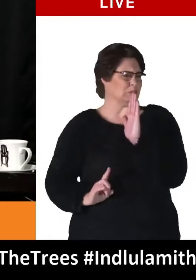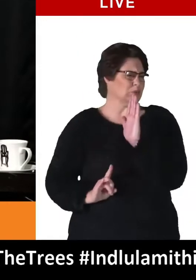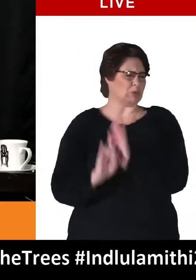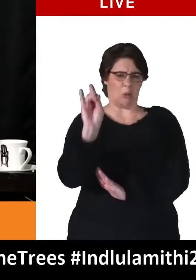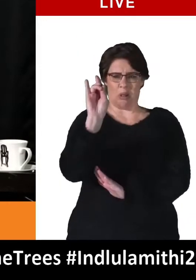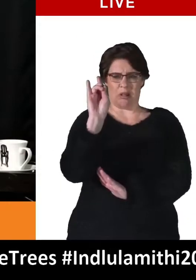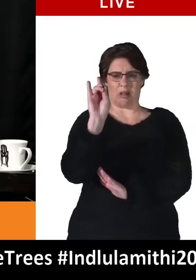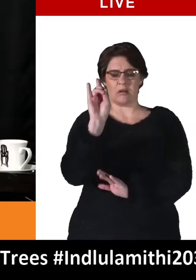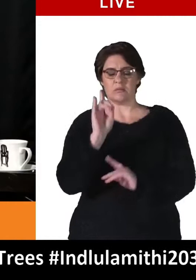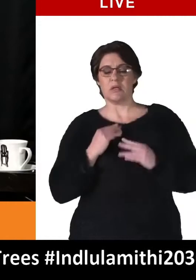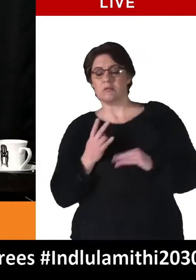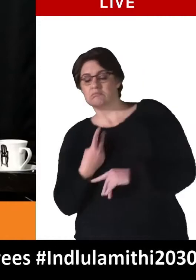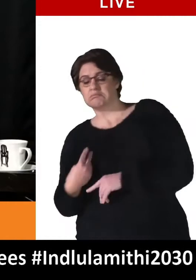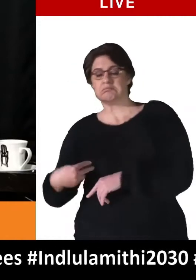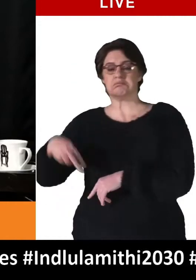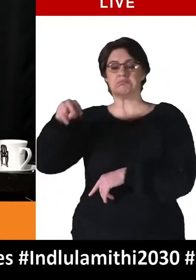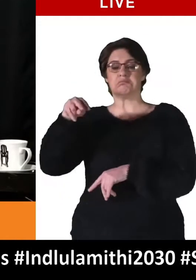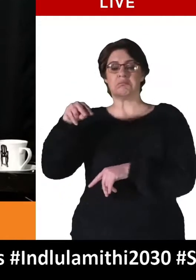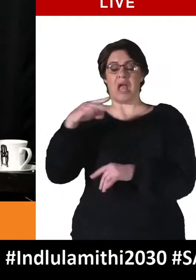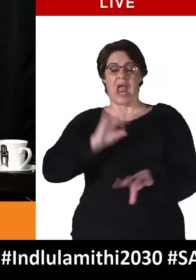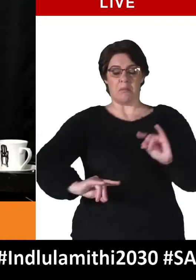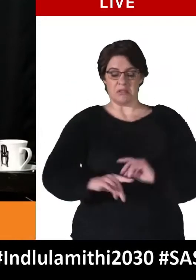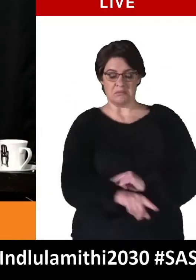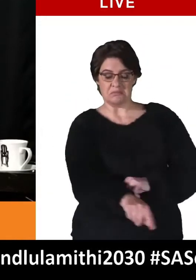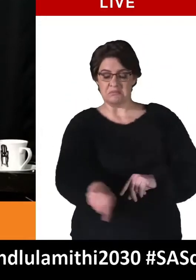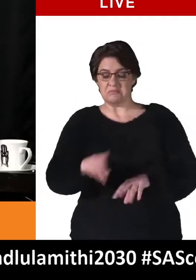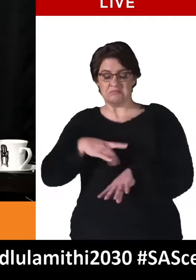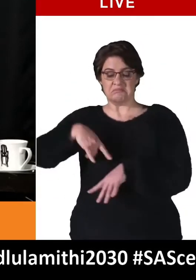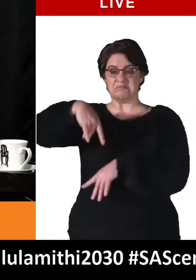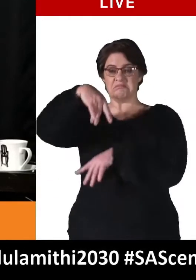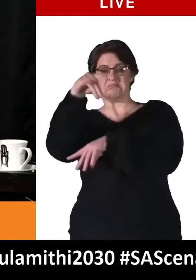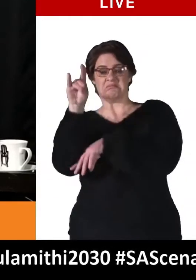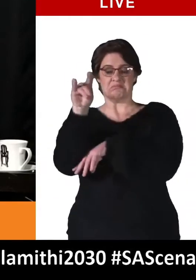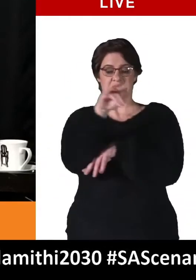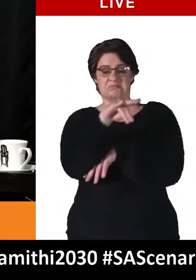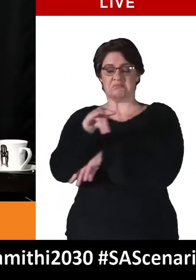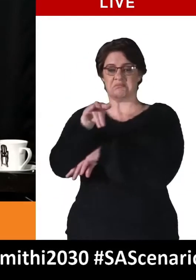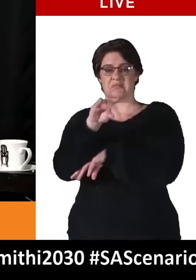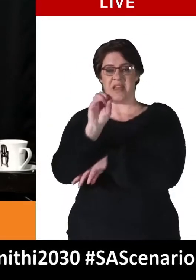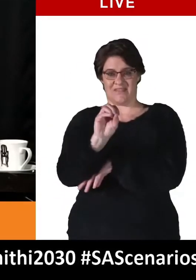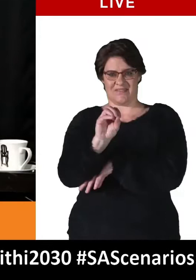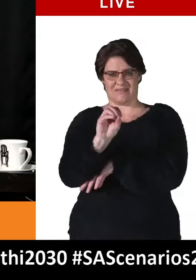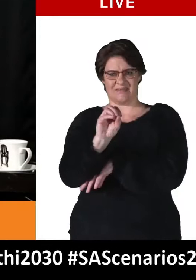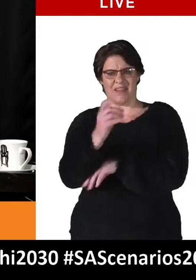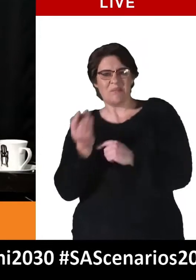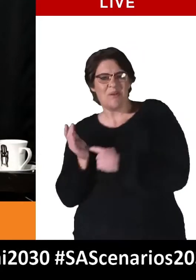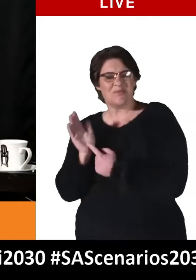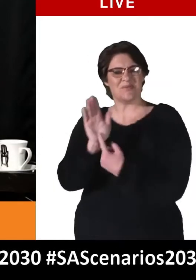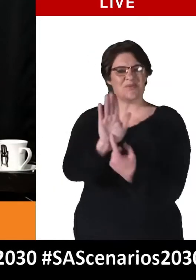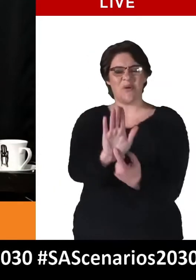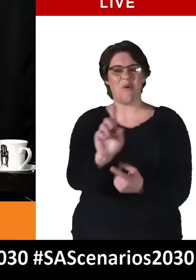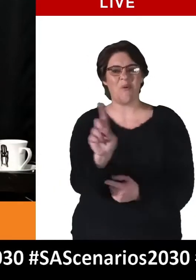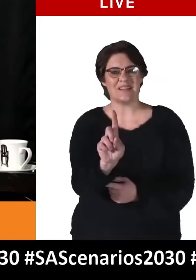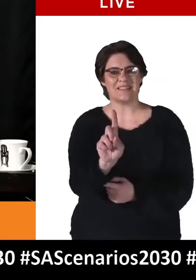It stands heads and shoulders above the rest of the animal kingdom. This is emblematic of